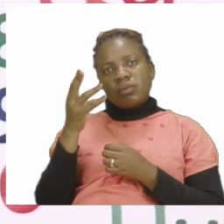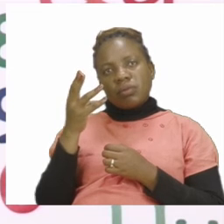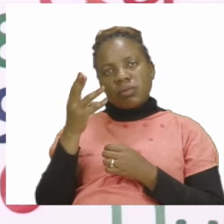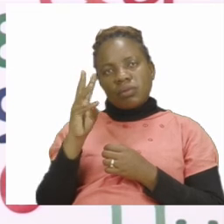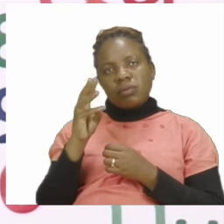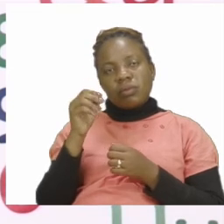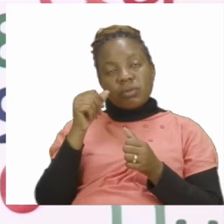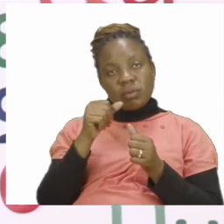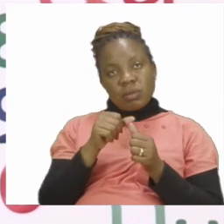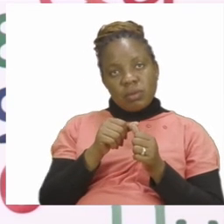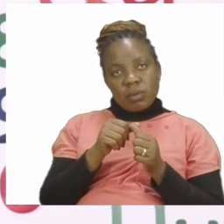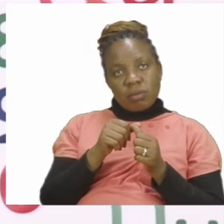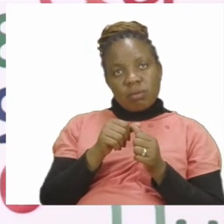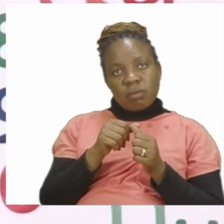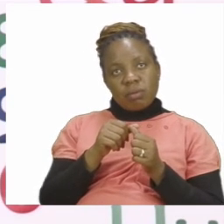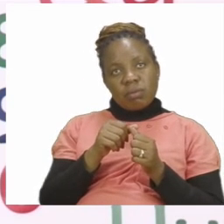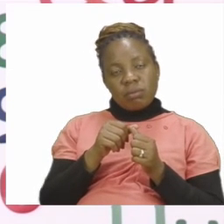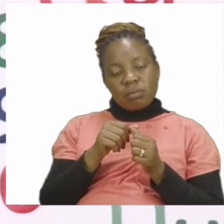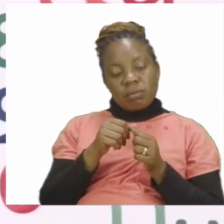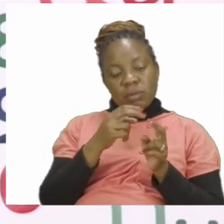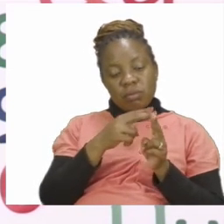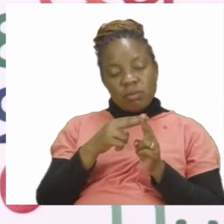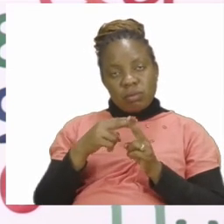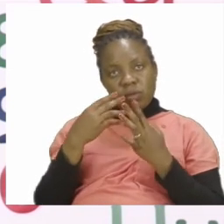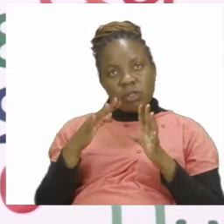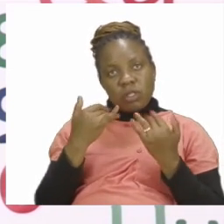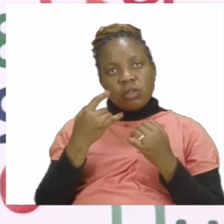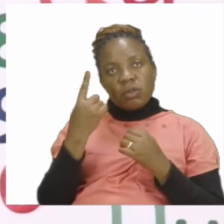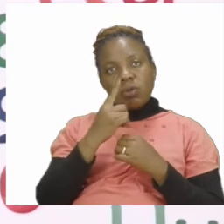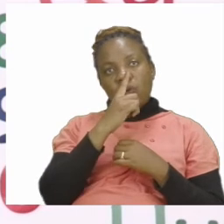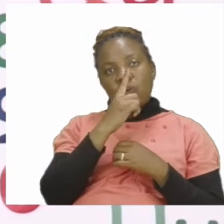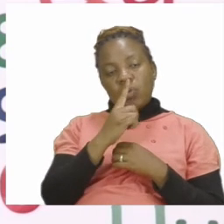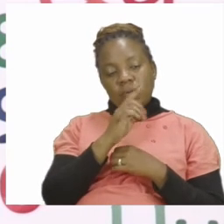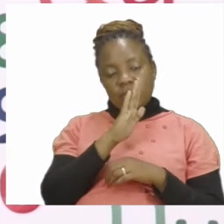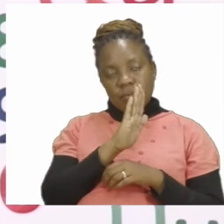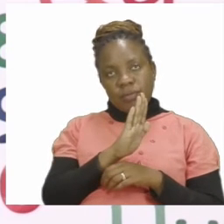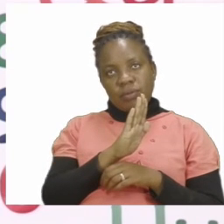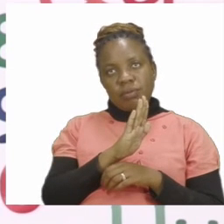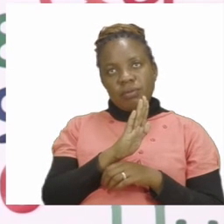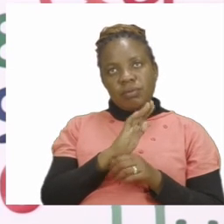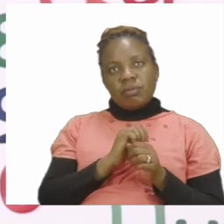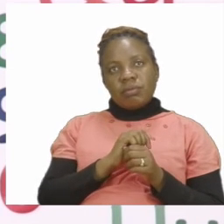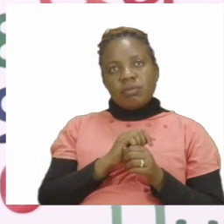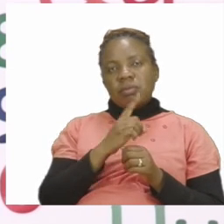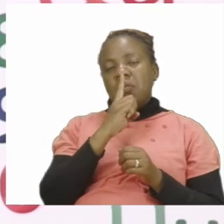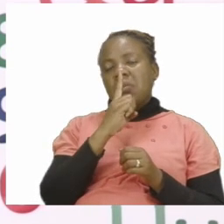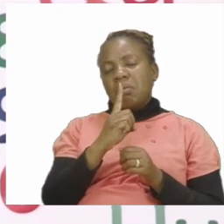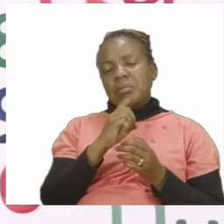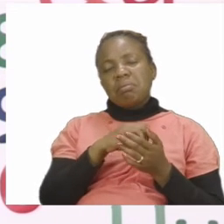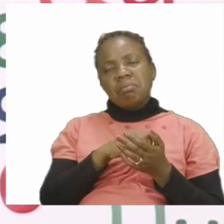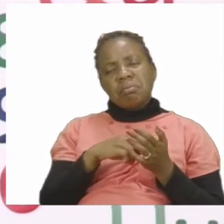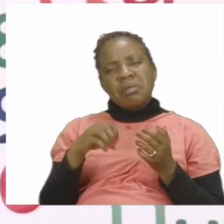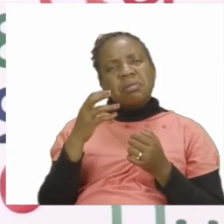we borrowed, so we only have 1 left. Can we say 1 minus